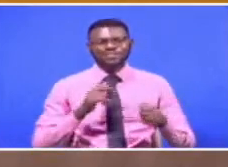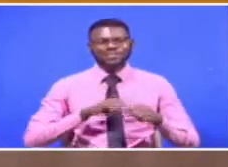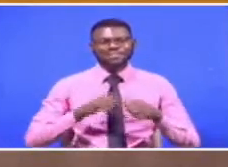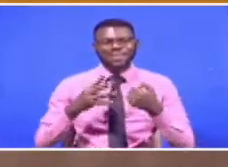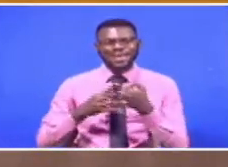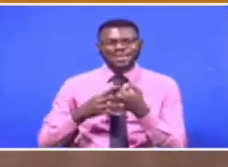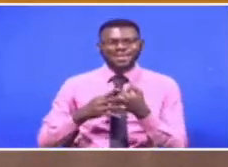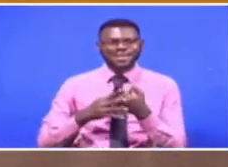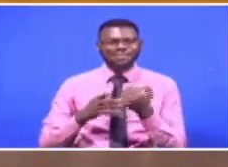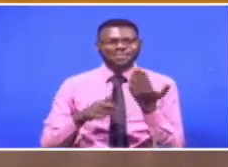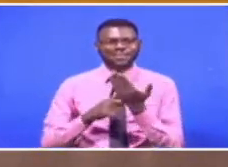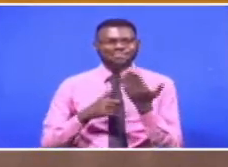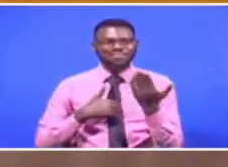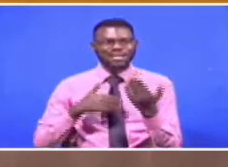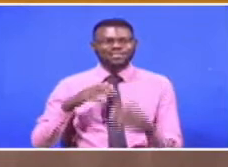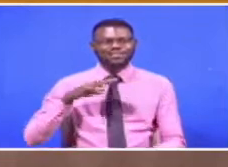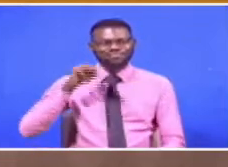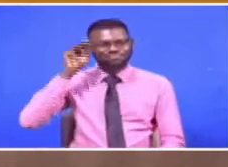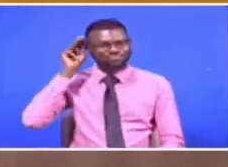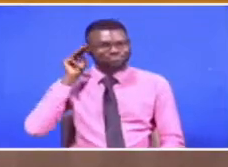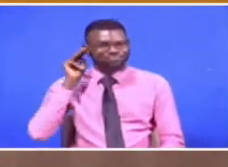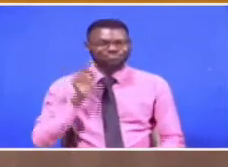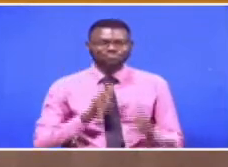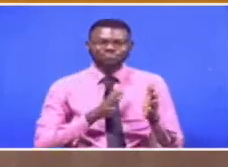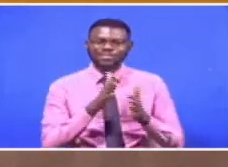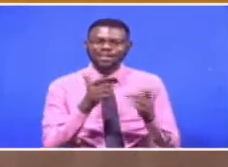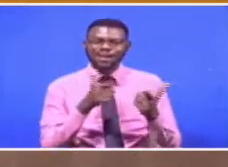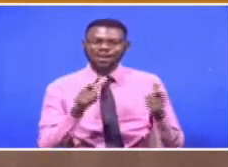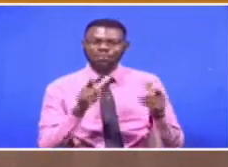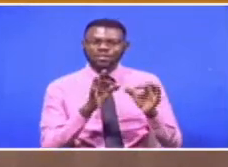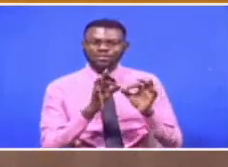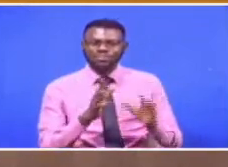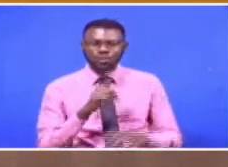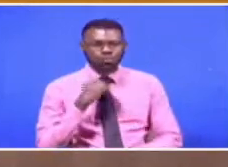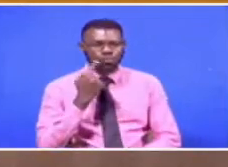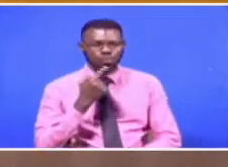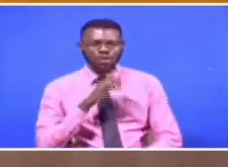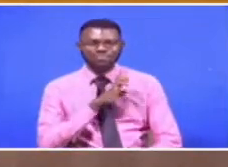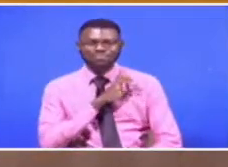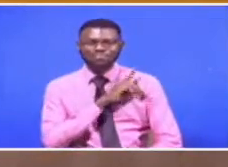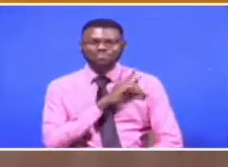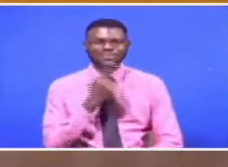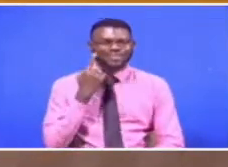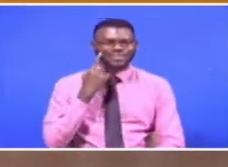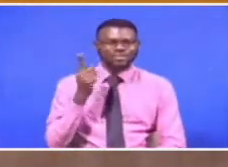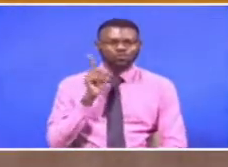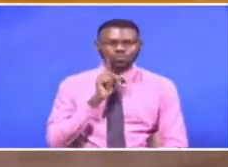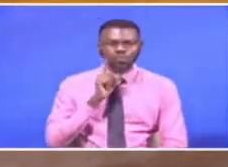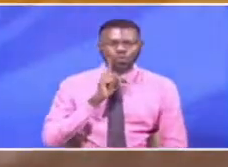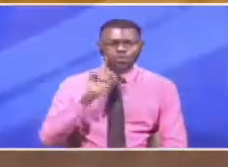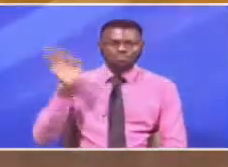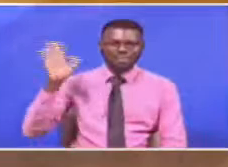Kiingereza. Mimi ni Mary Atuoli, mtangazaji wa ishara amekuwa ni Damian Evans. Tuonane kesho, kwa heri.